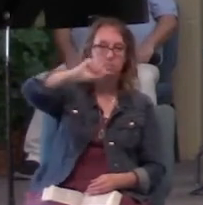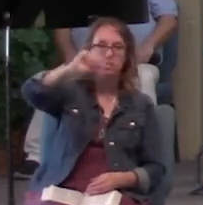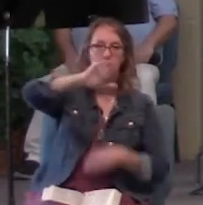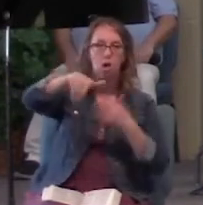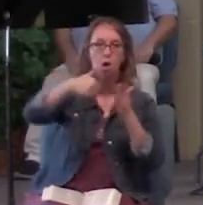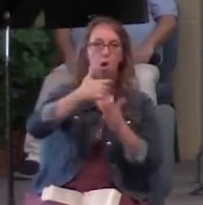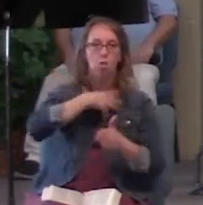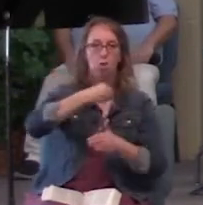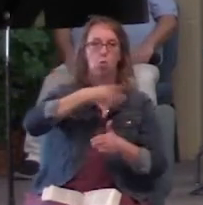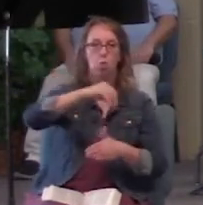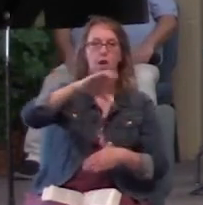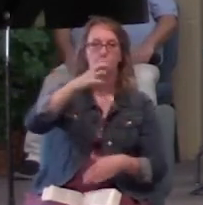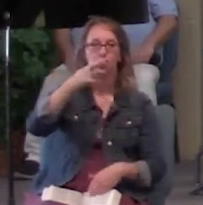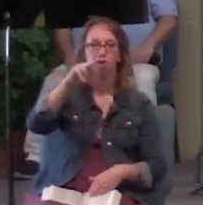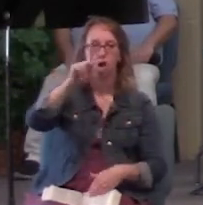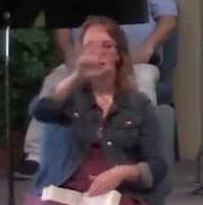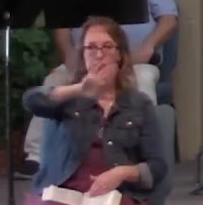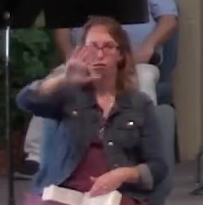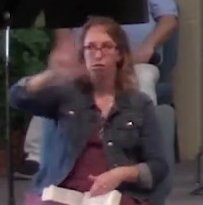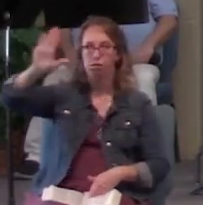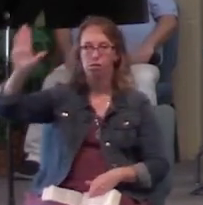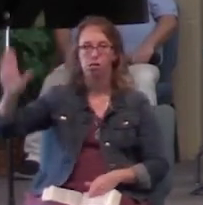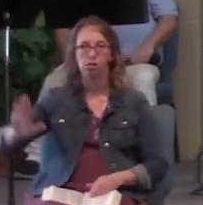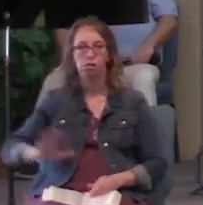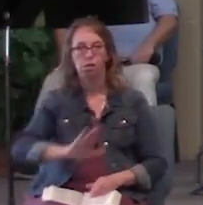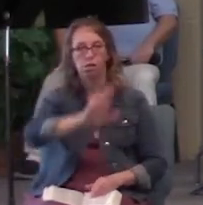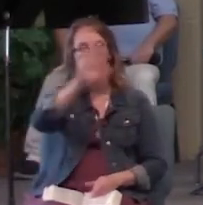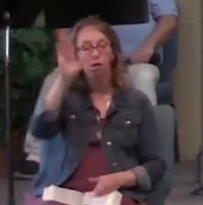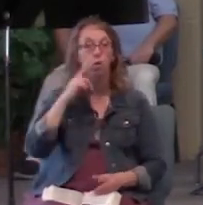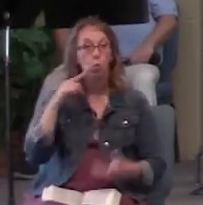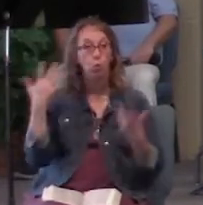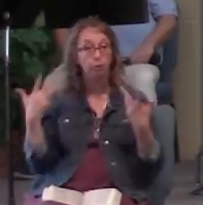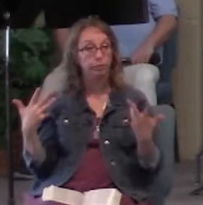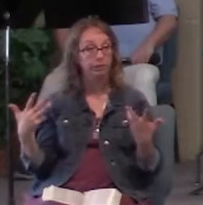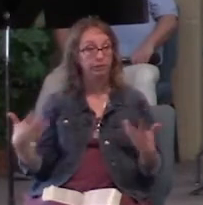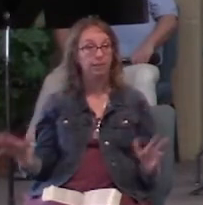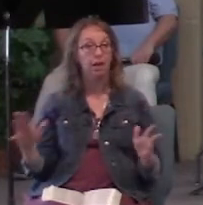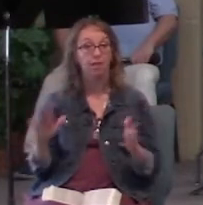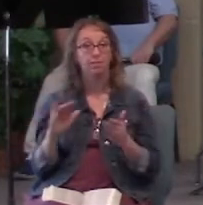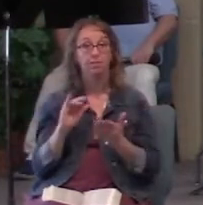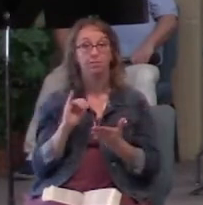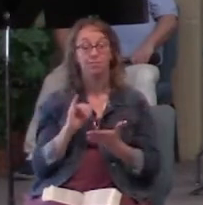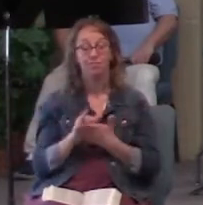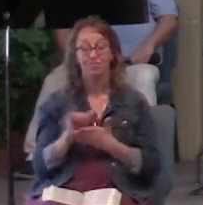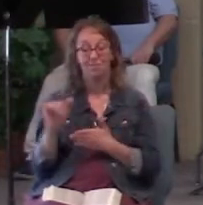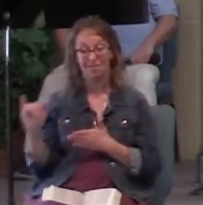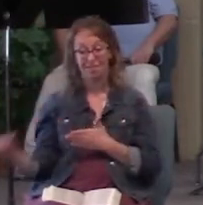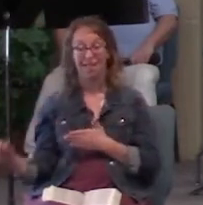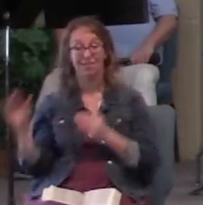chalk off the chalkboard. And once it was done to that awesome teacher's